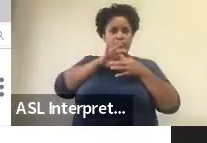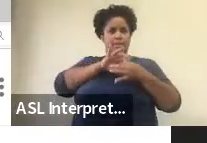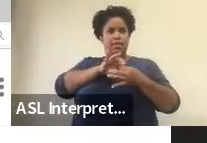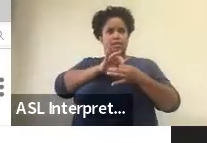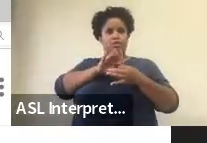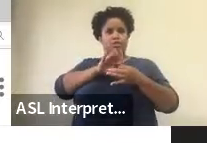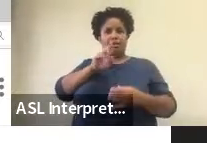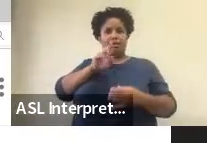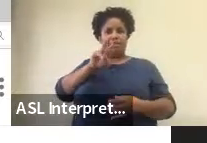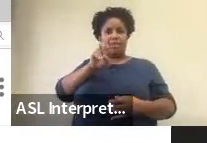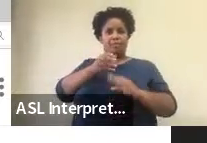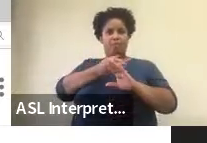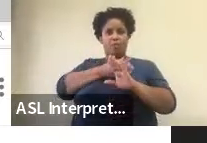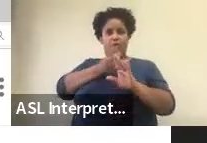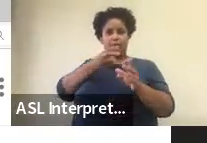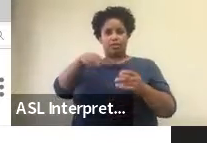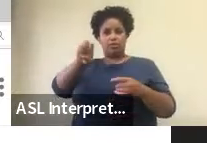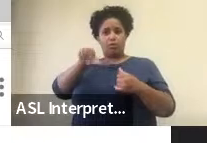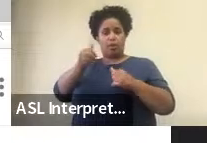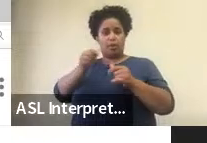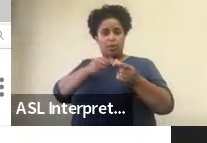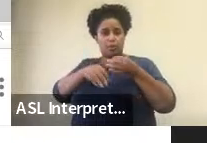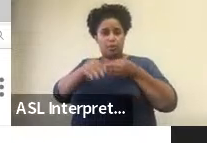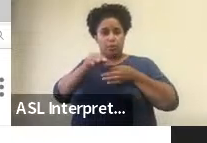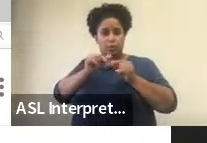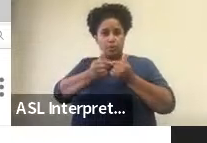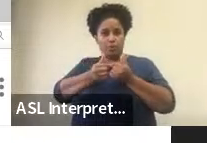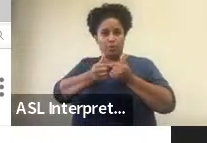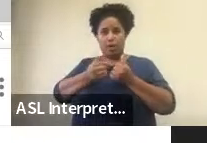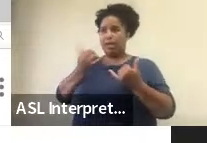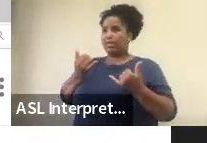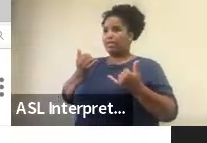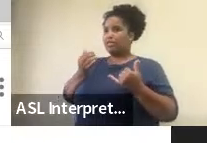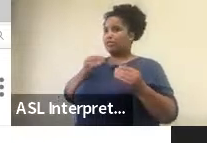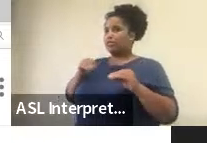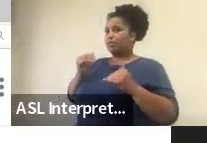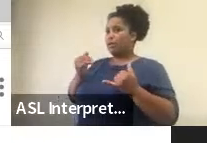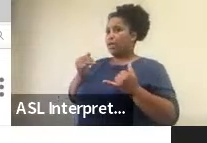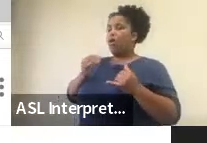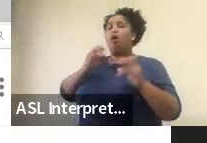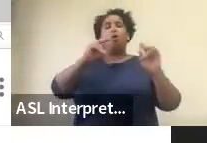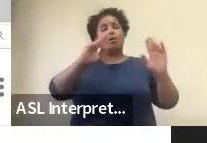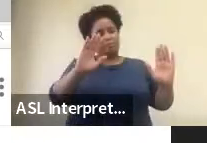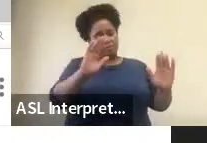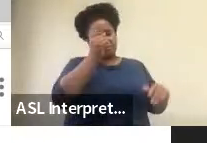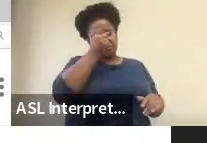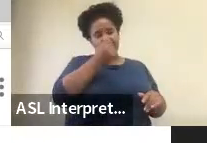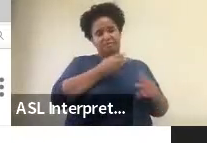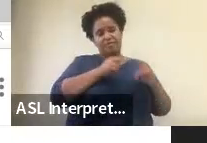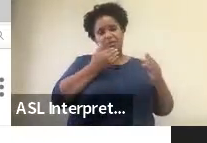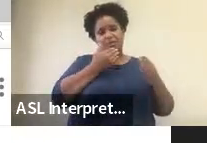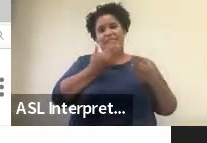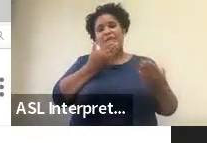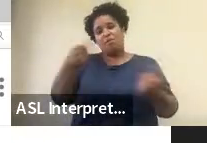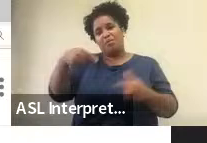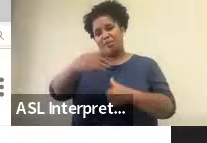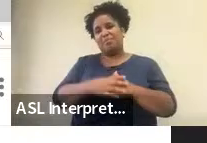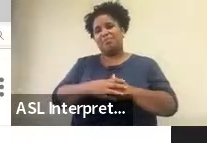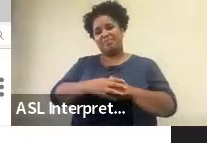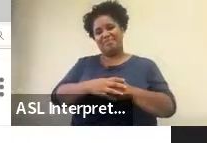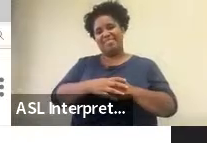we switch the next group? Like I kind of need to pluck you, Julie. Okay, very good. Thank you, everyone. Thank you.